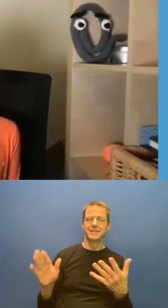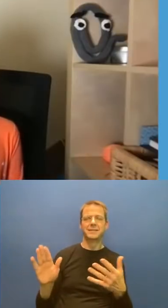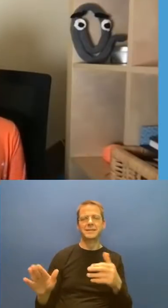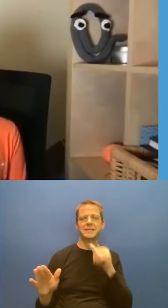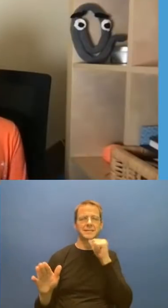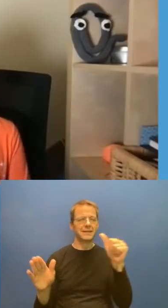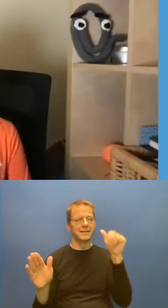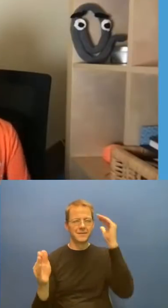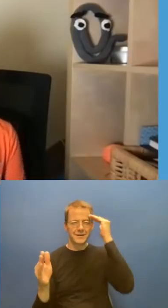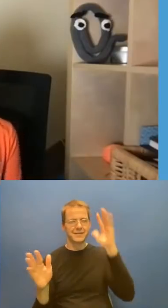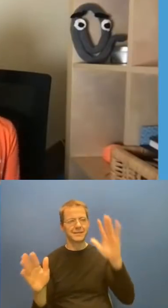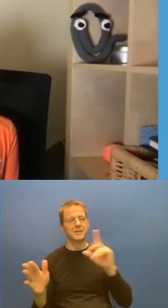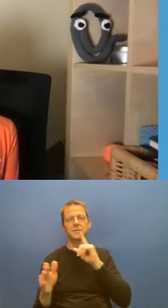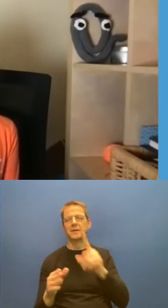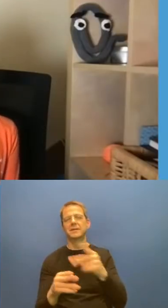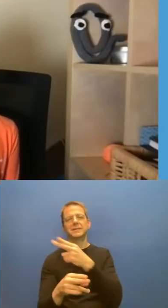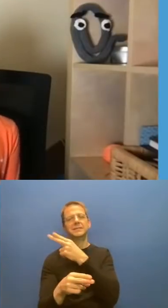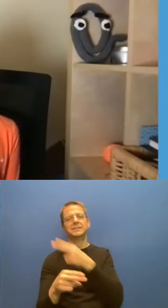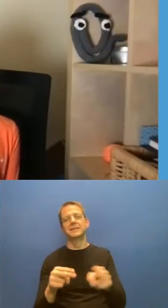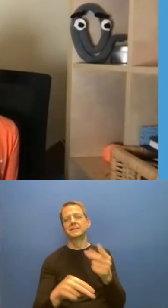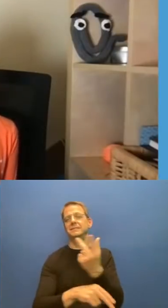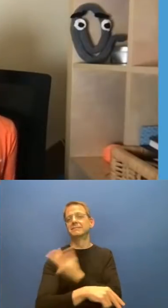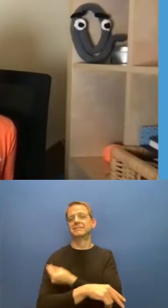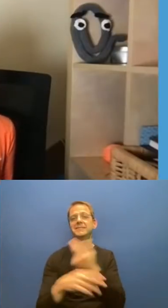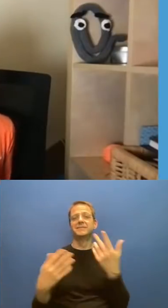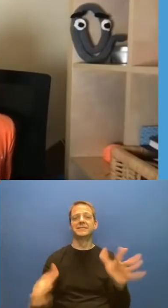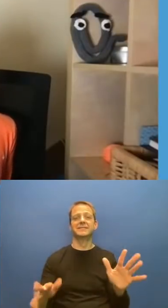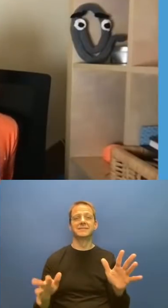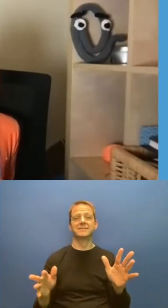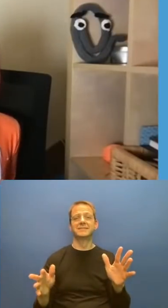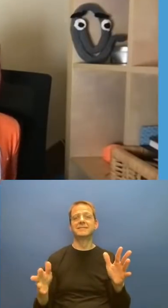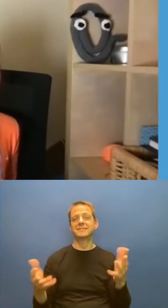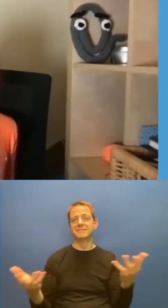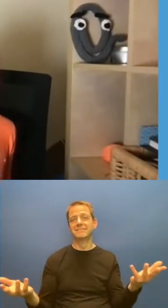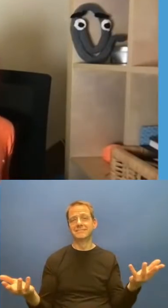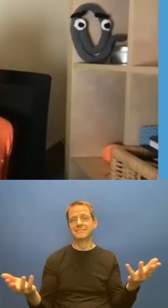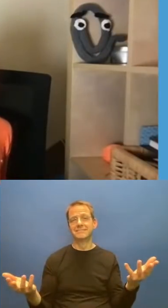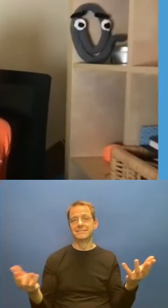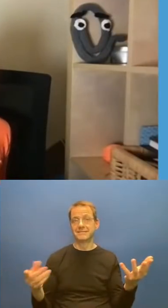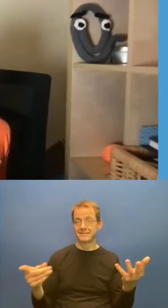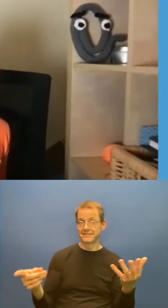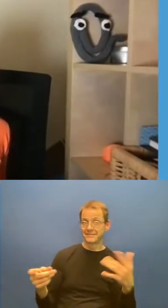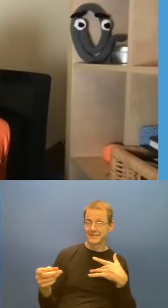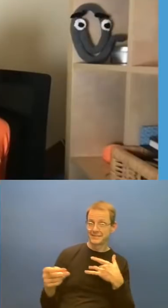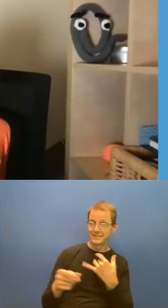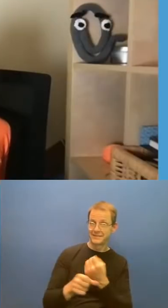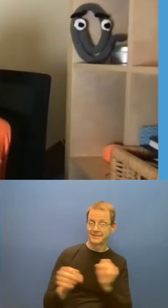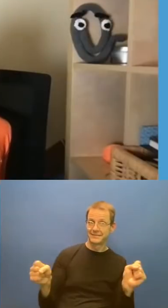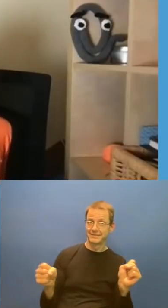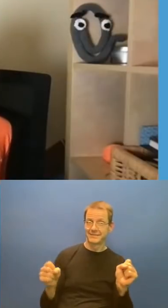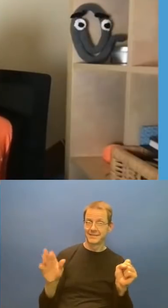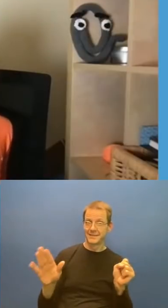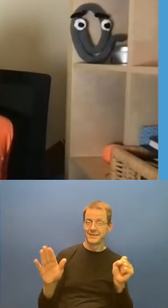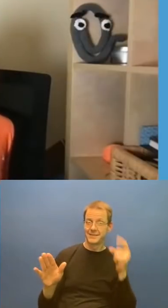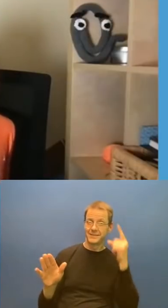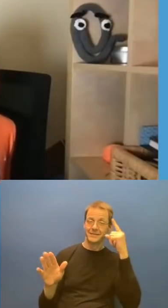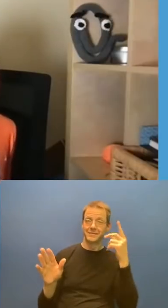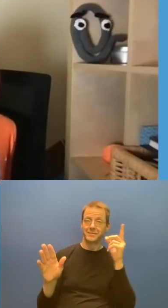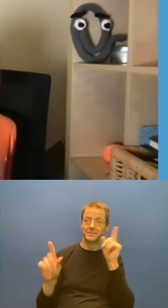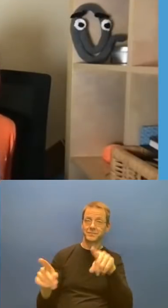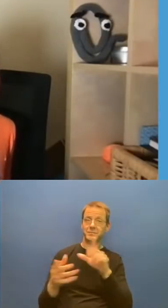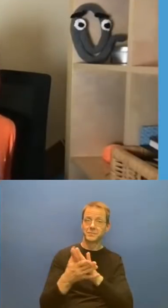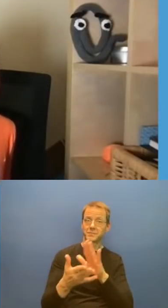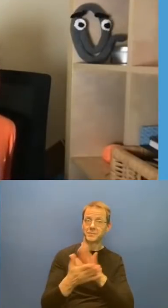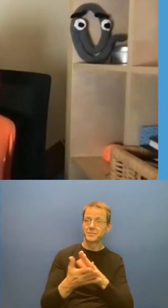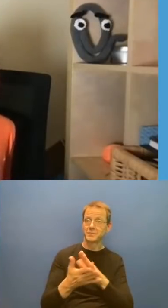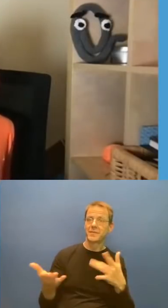you feel safer like in going to school? How do you feel? Well, I feel like now I only have one